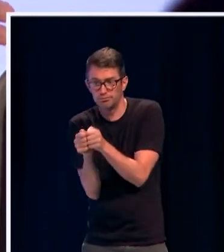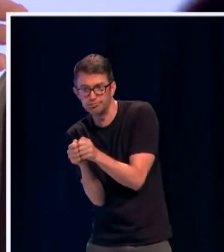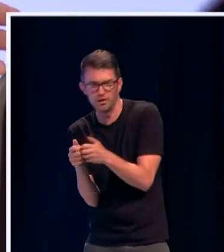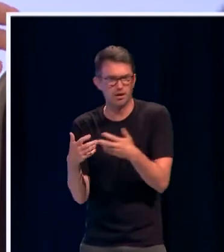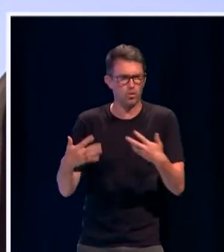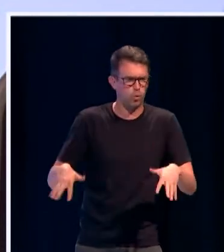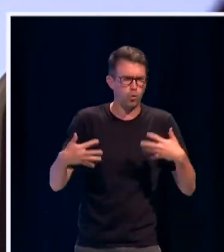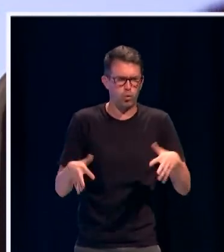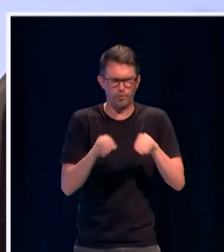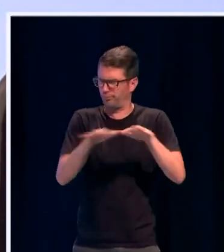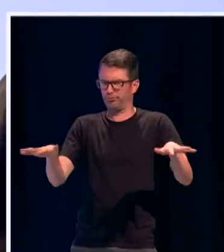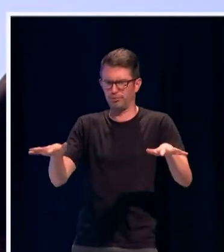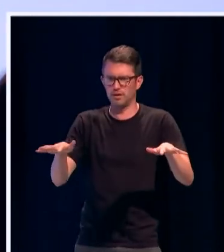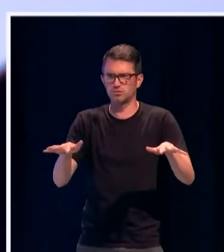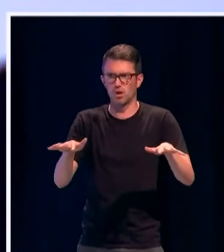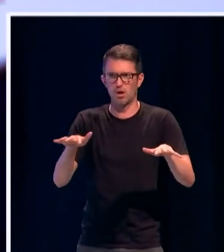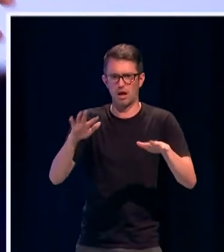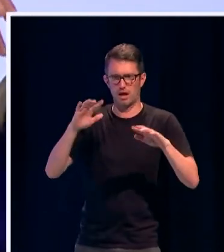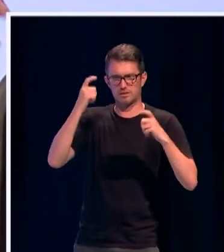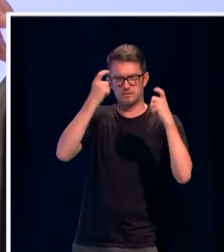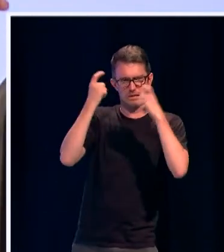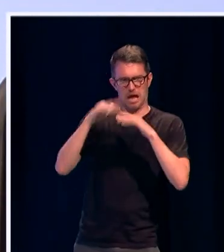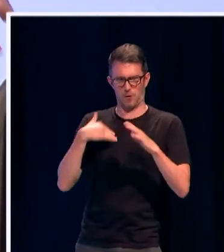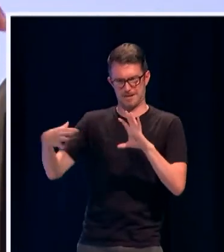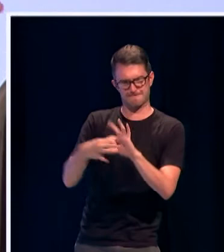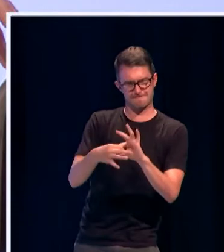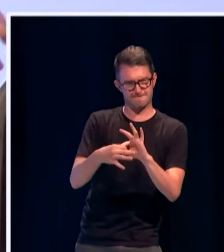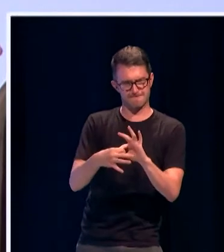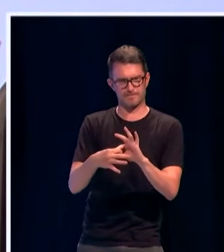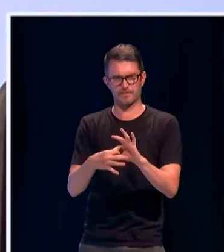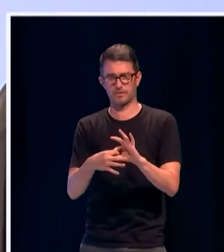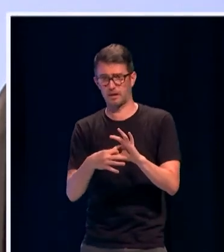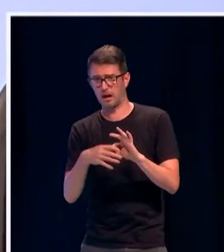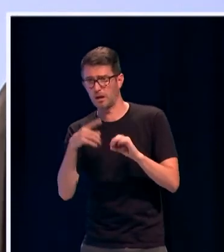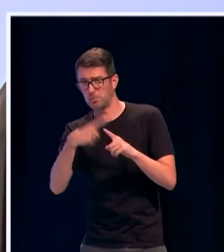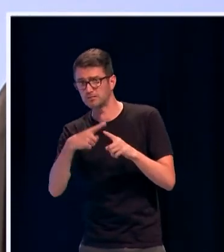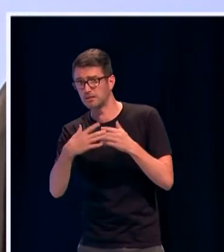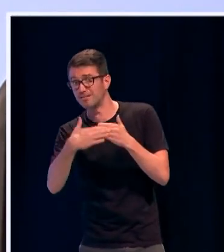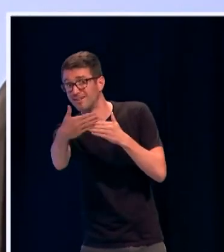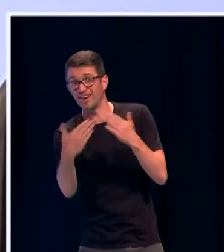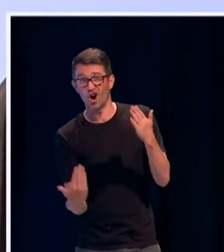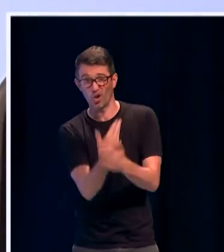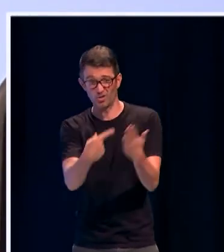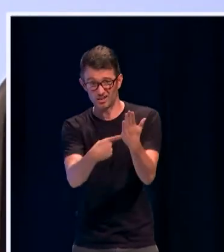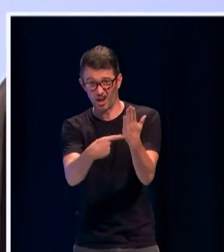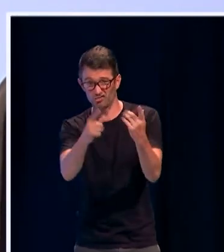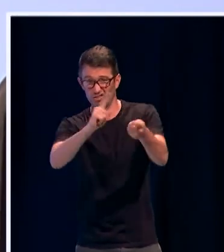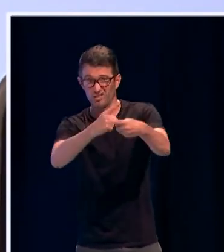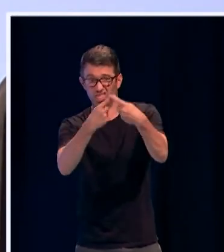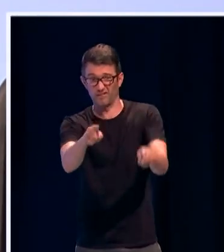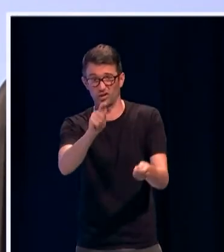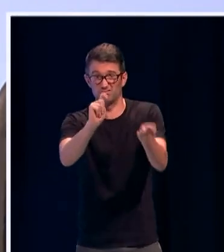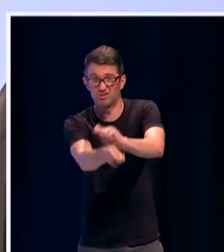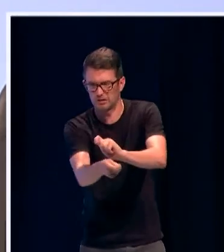time we have an industrial revolution. And it took real leadership from the Microsoft leadership team to say, you have permission to invest